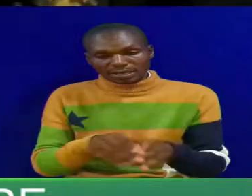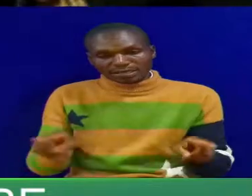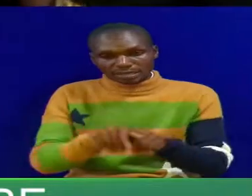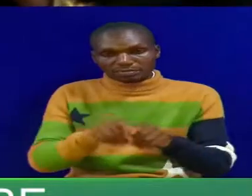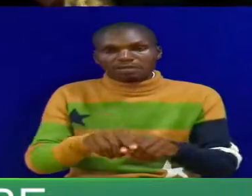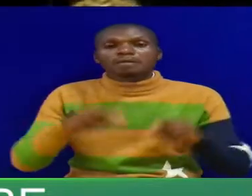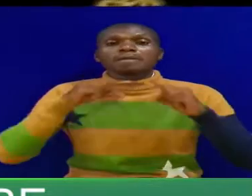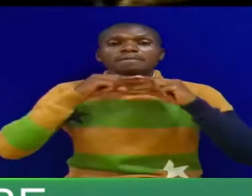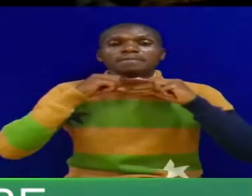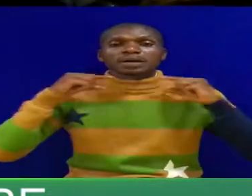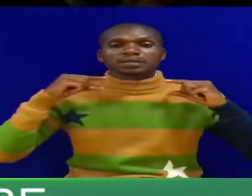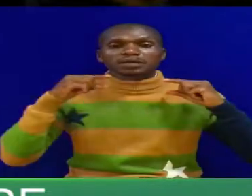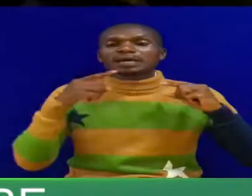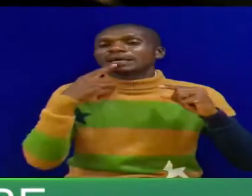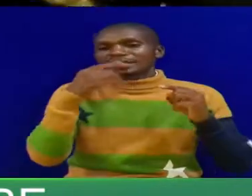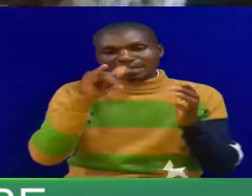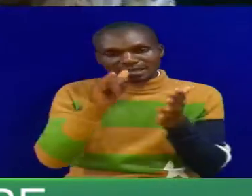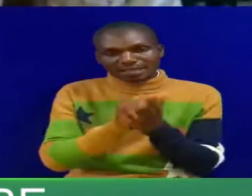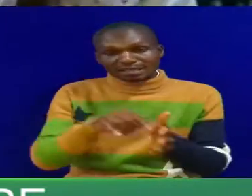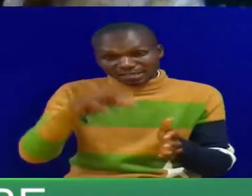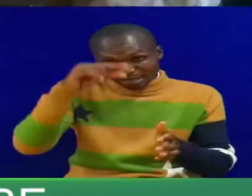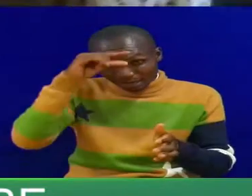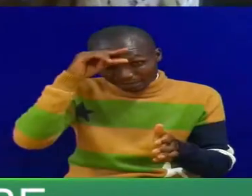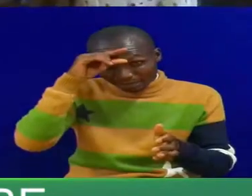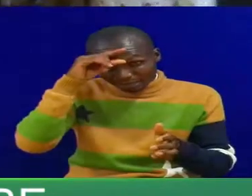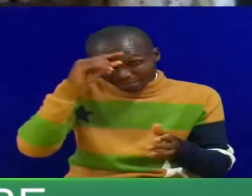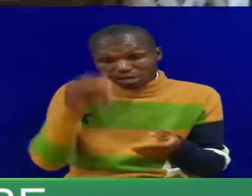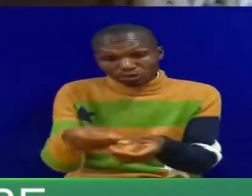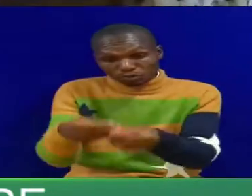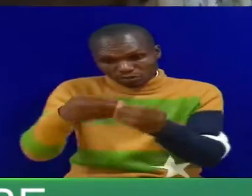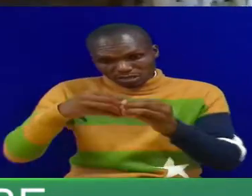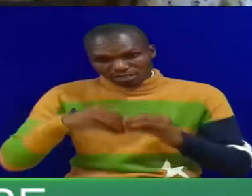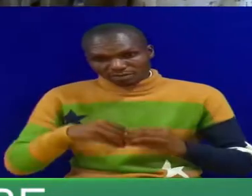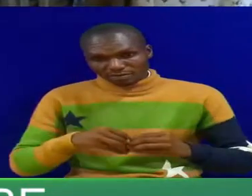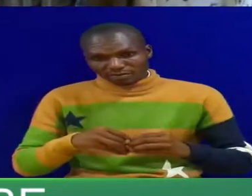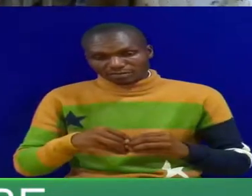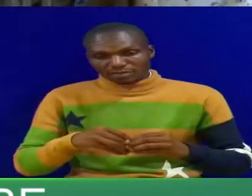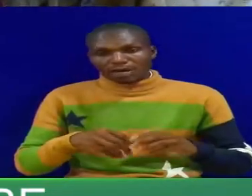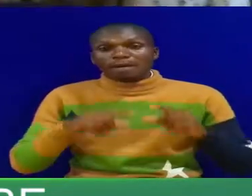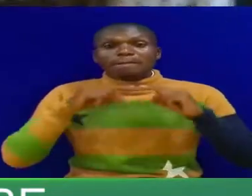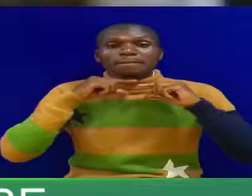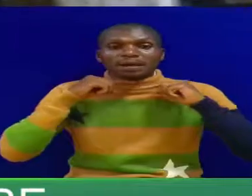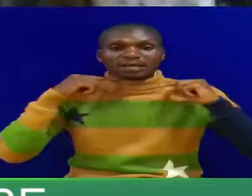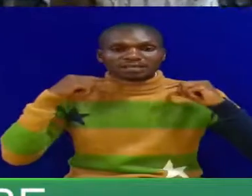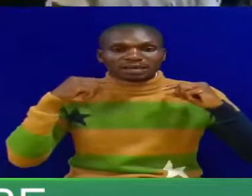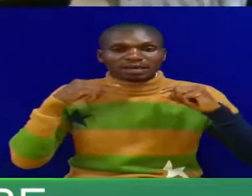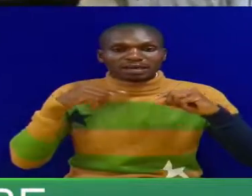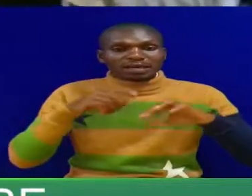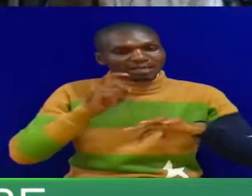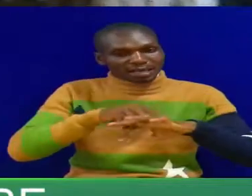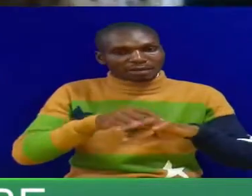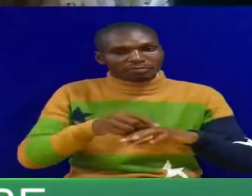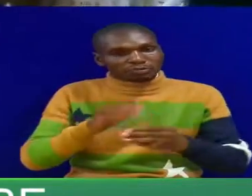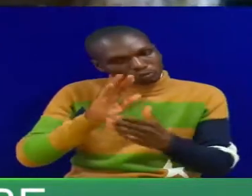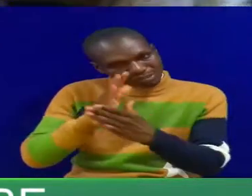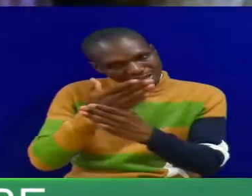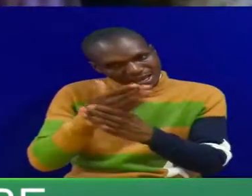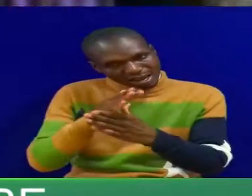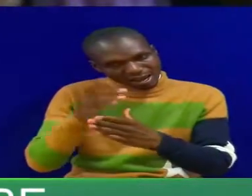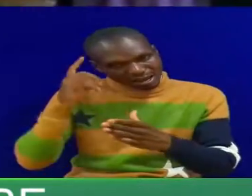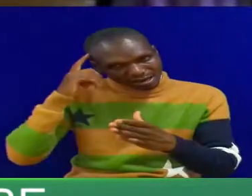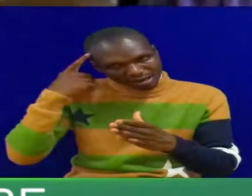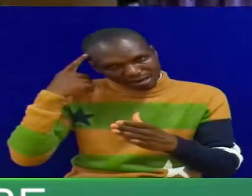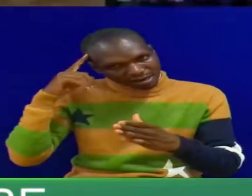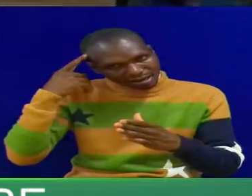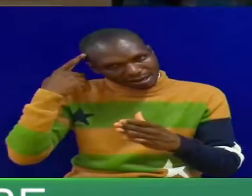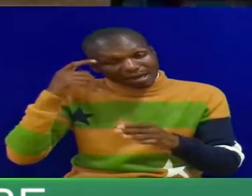wateaba ya serikali ni etakeire kwa abapasta libaga liabene na barabanya rakurua ibirengere libiabo ekero ense etakete